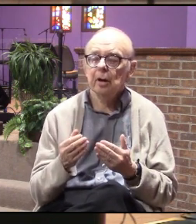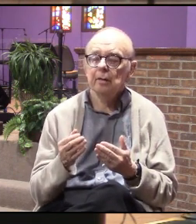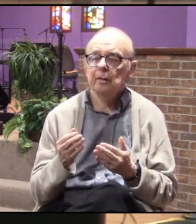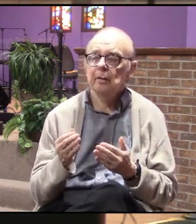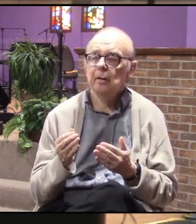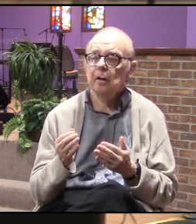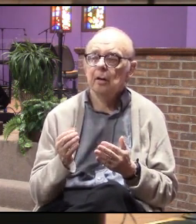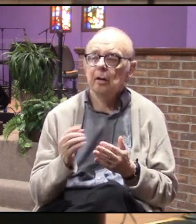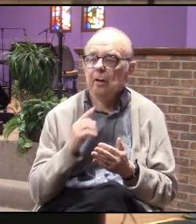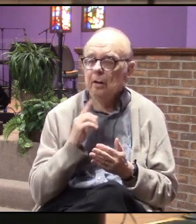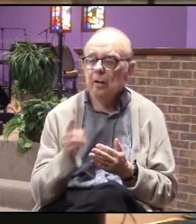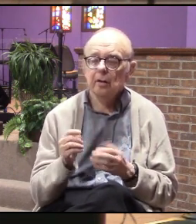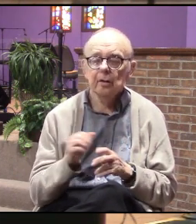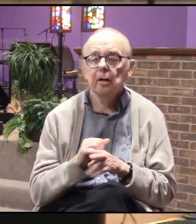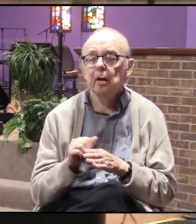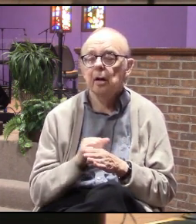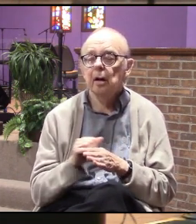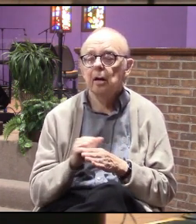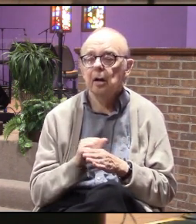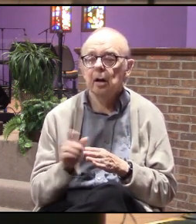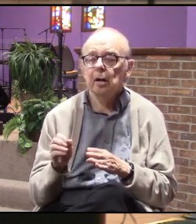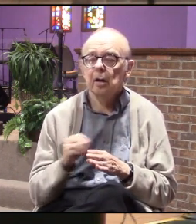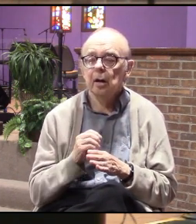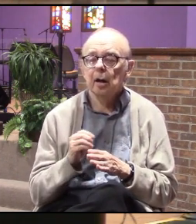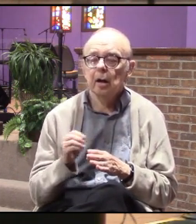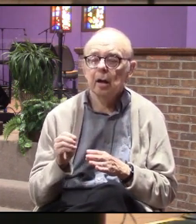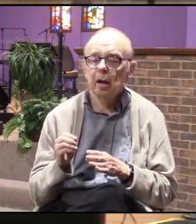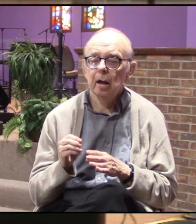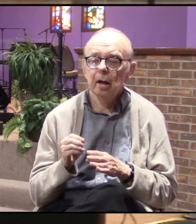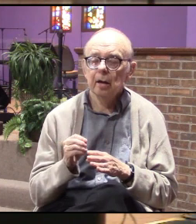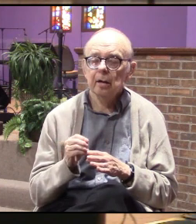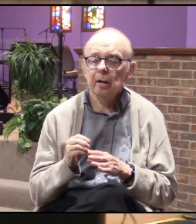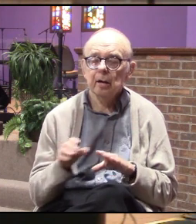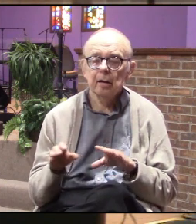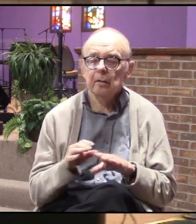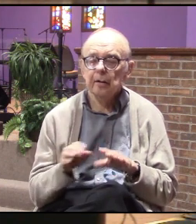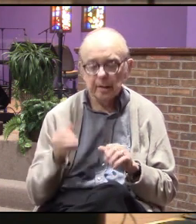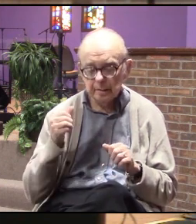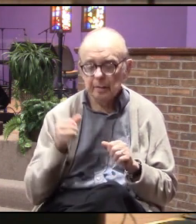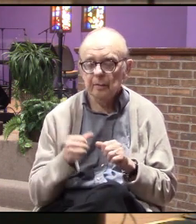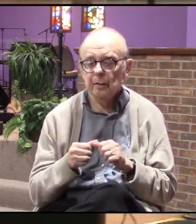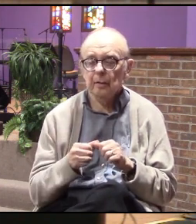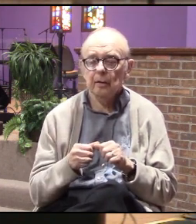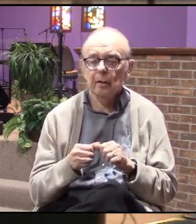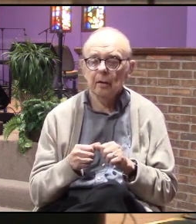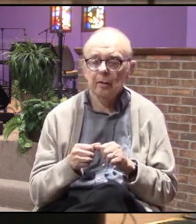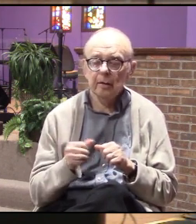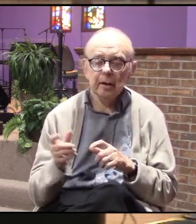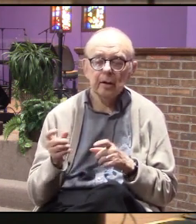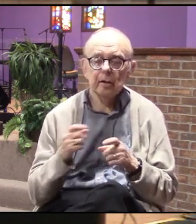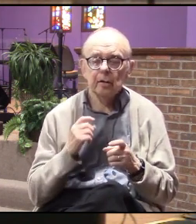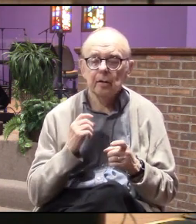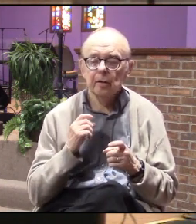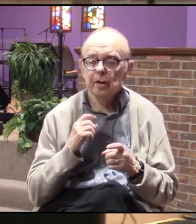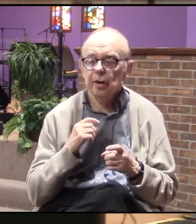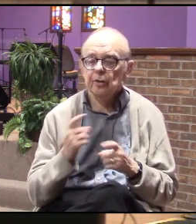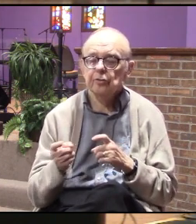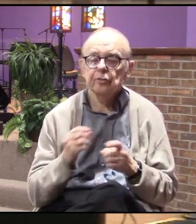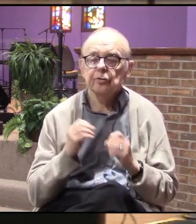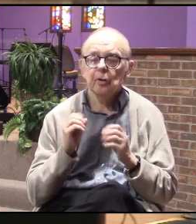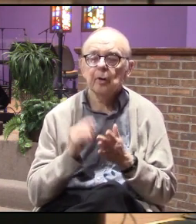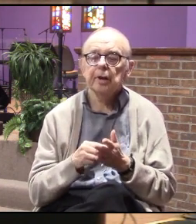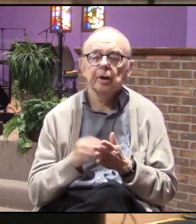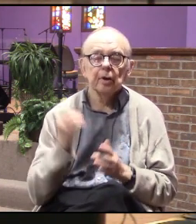Gratitude is this. It's the practice of actively remembering and expressing